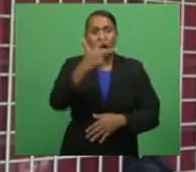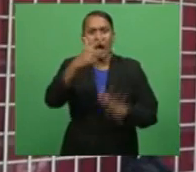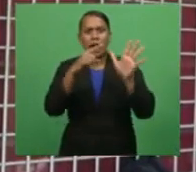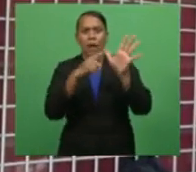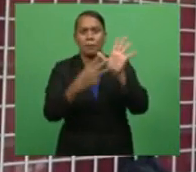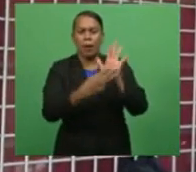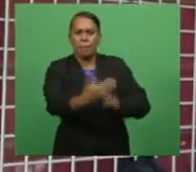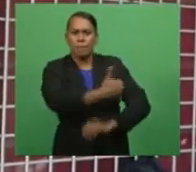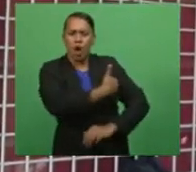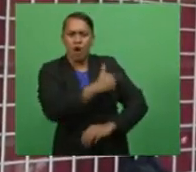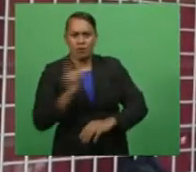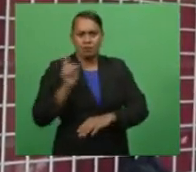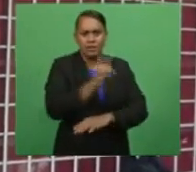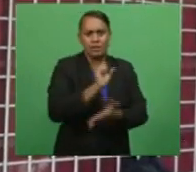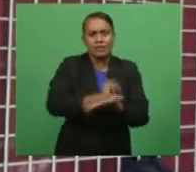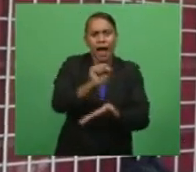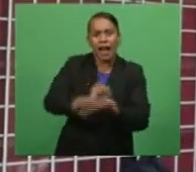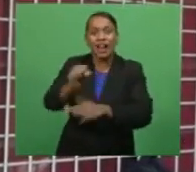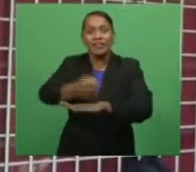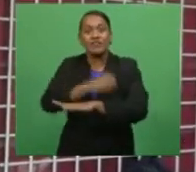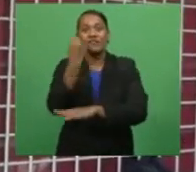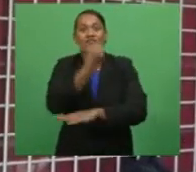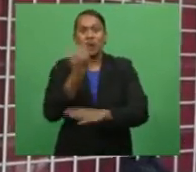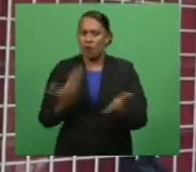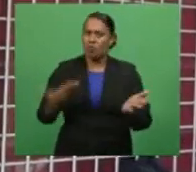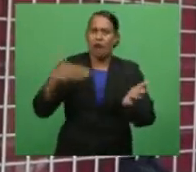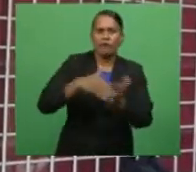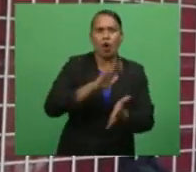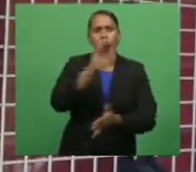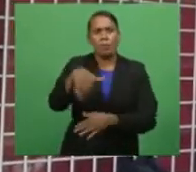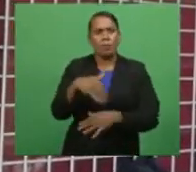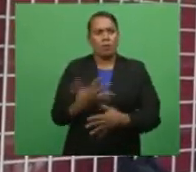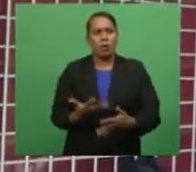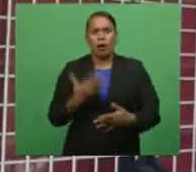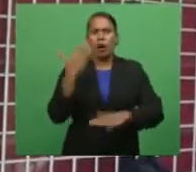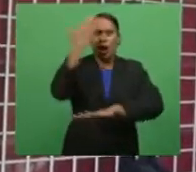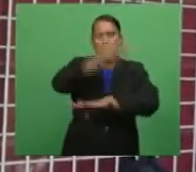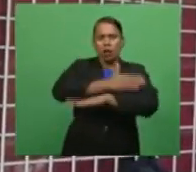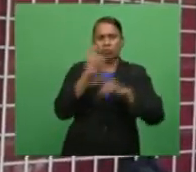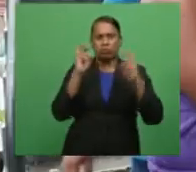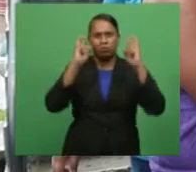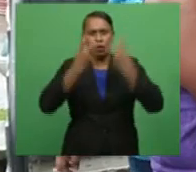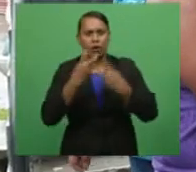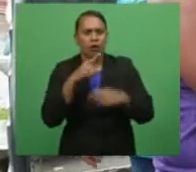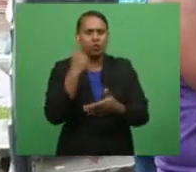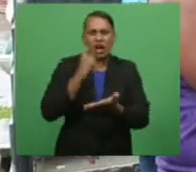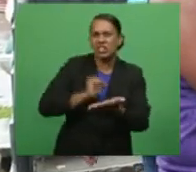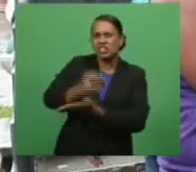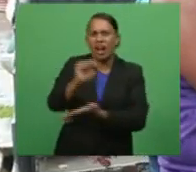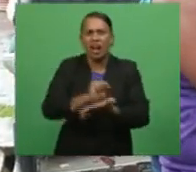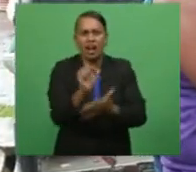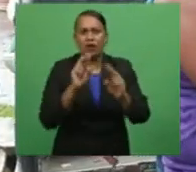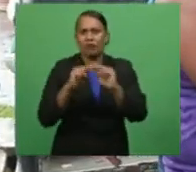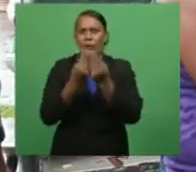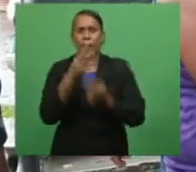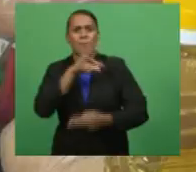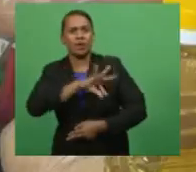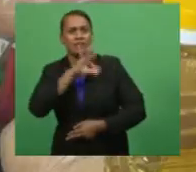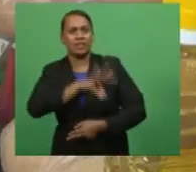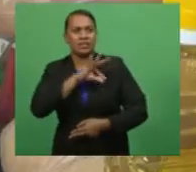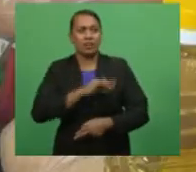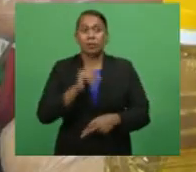home when it's dark because we try to sell everything to get enough money for our families. What are these women getting in